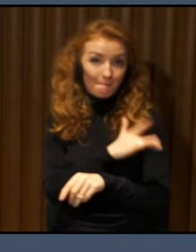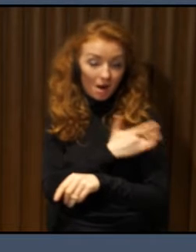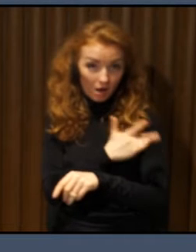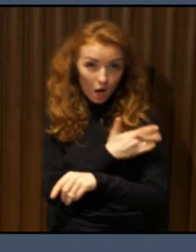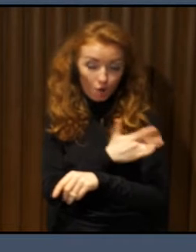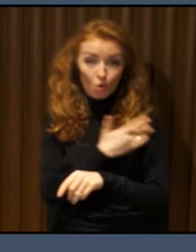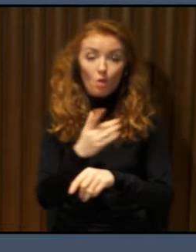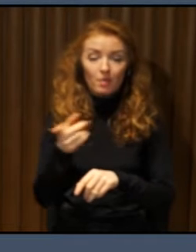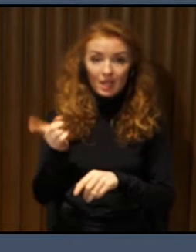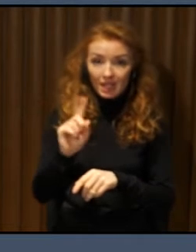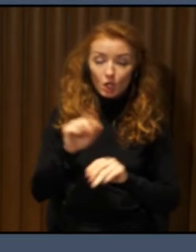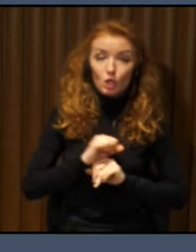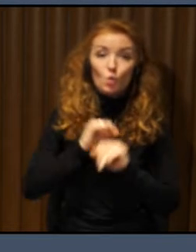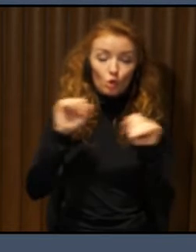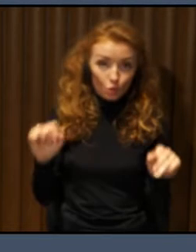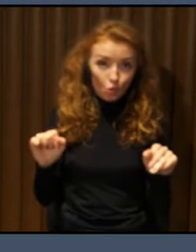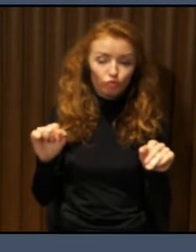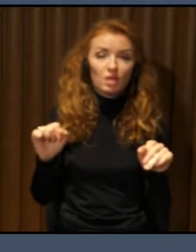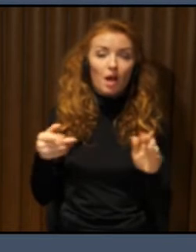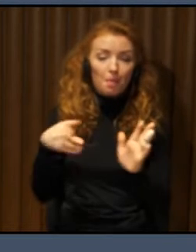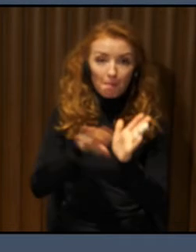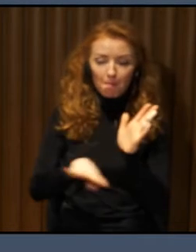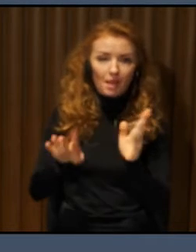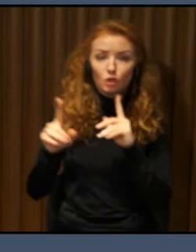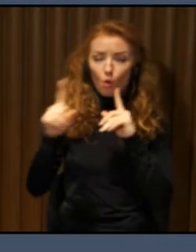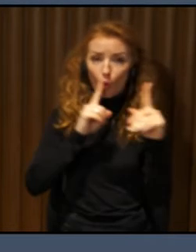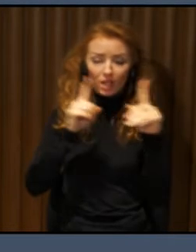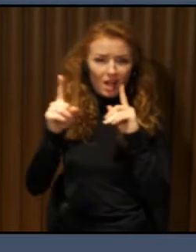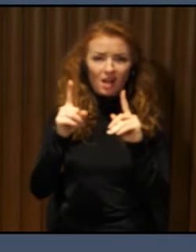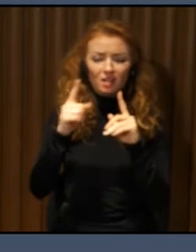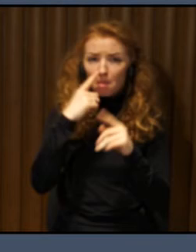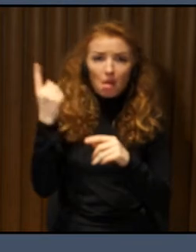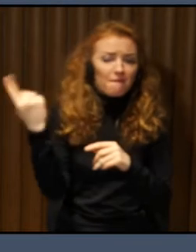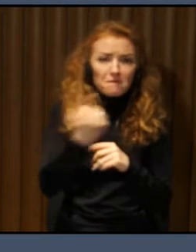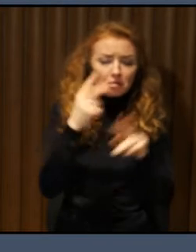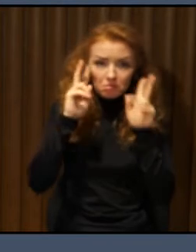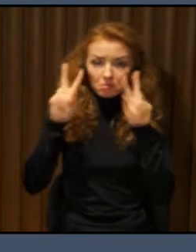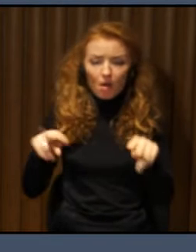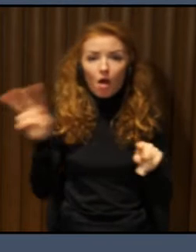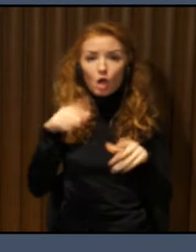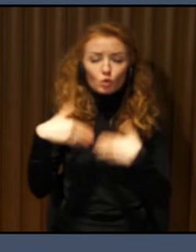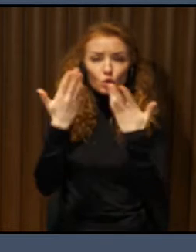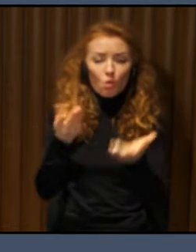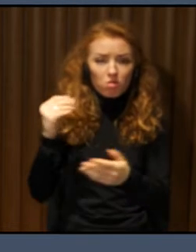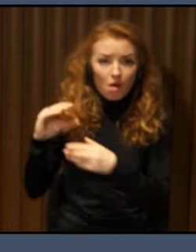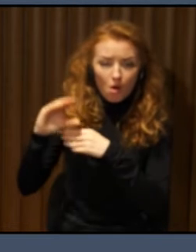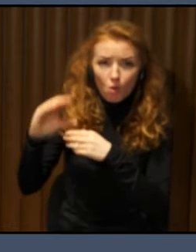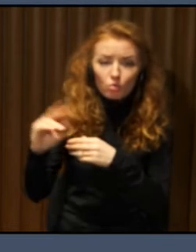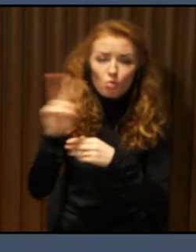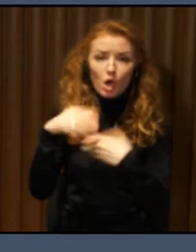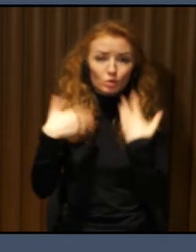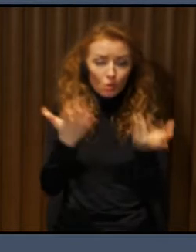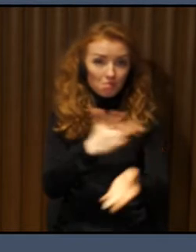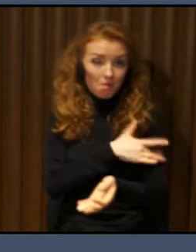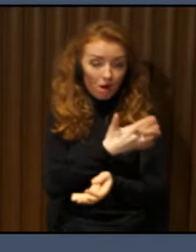help. There's not much coordination because they don't know who's providing what, where, or even when. Um, this can also